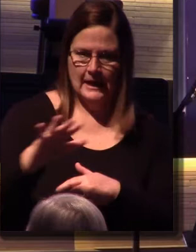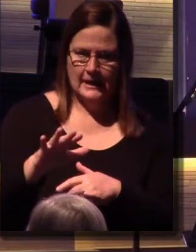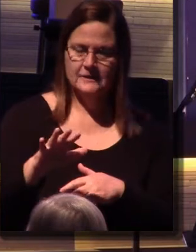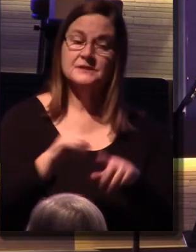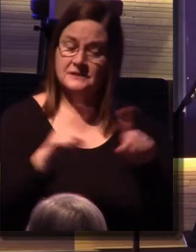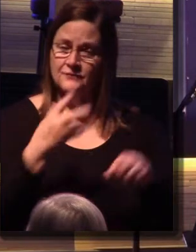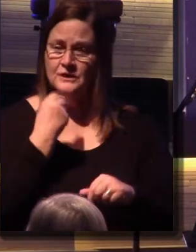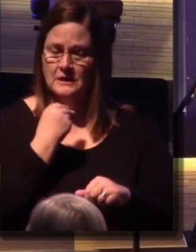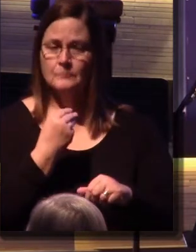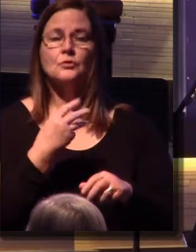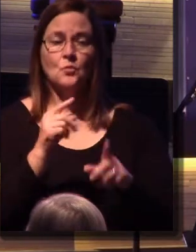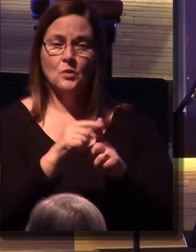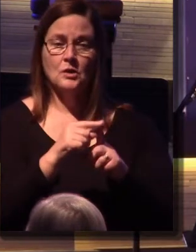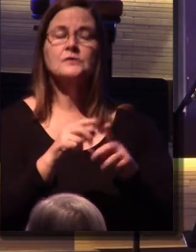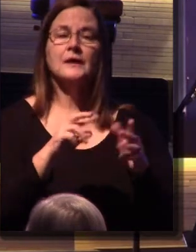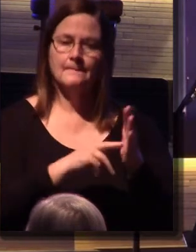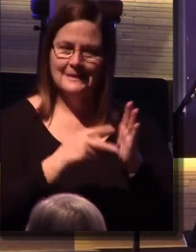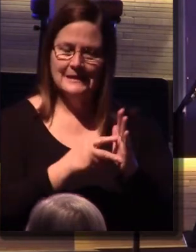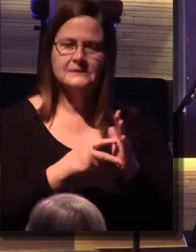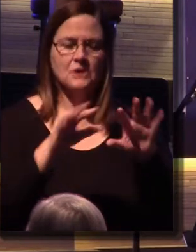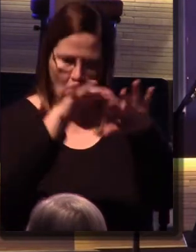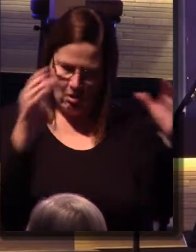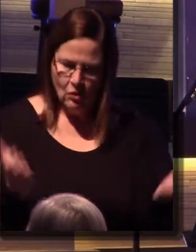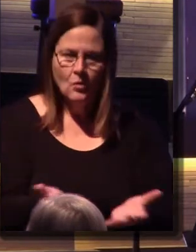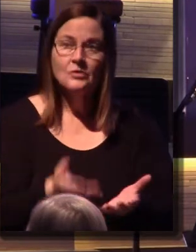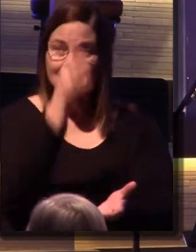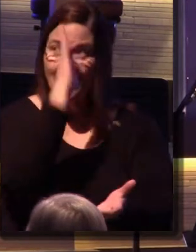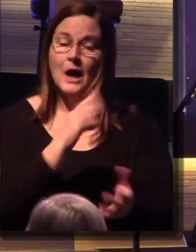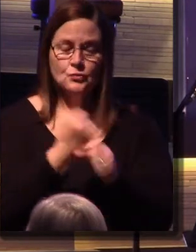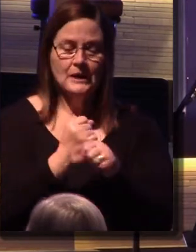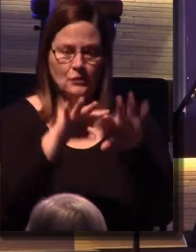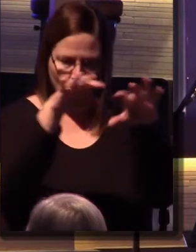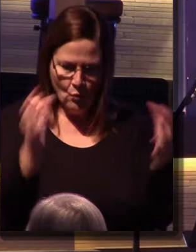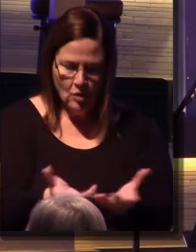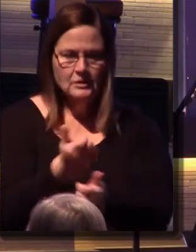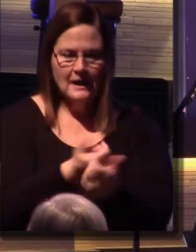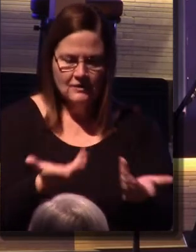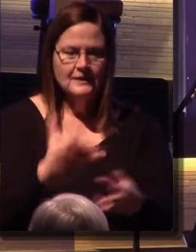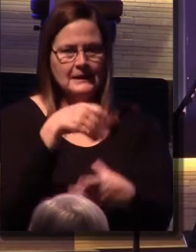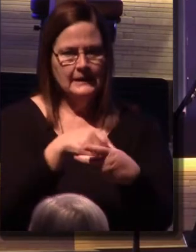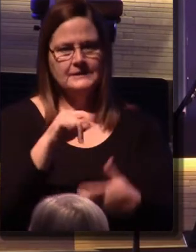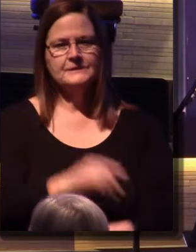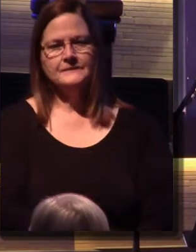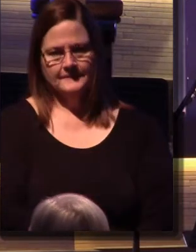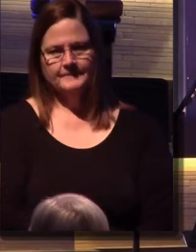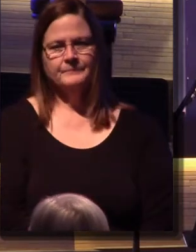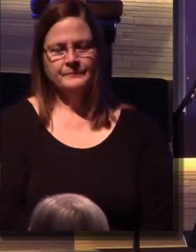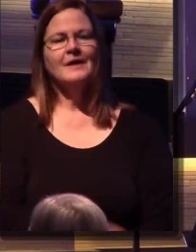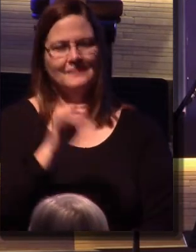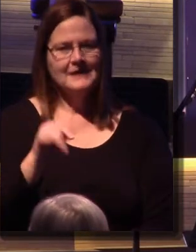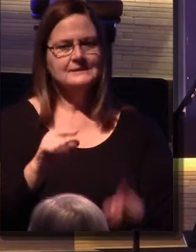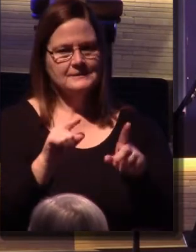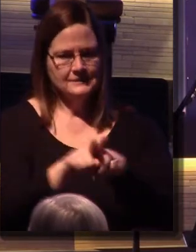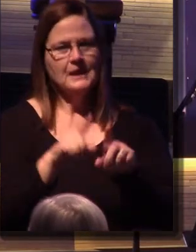different Hebrew word that means world. That God created the world and everything, what?